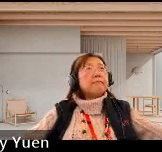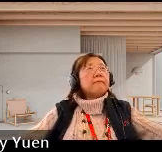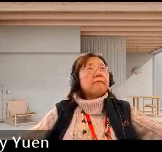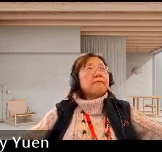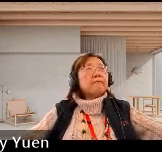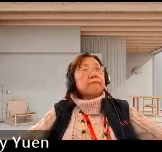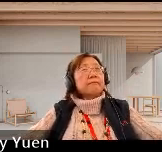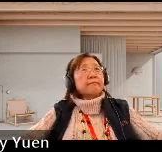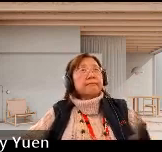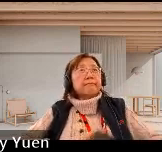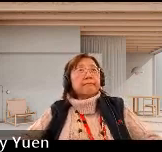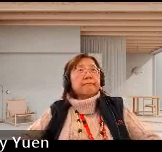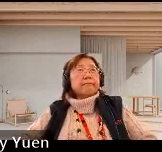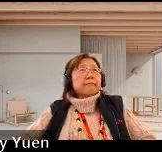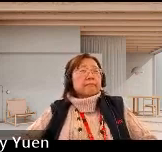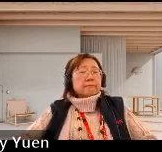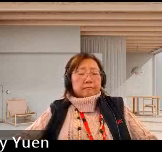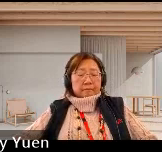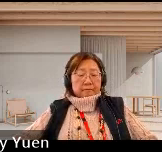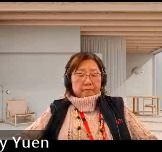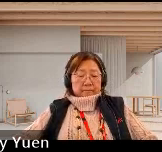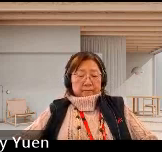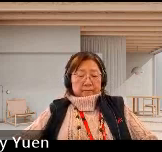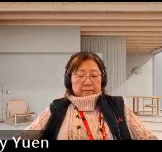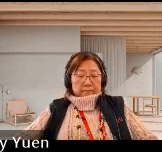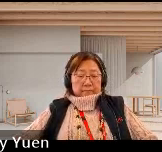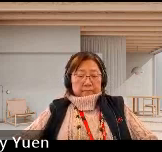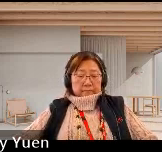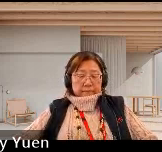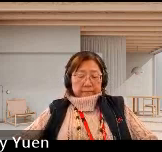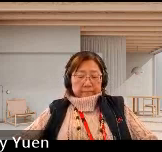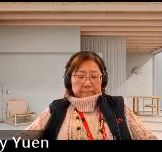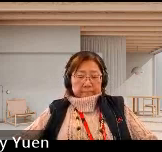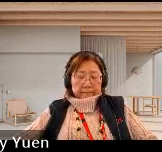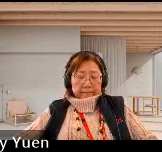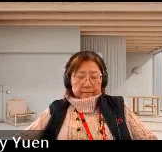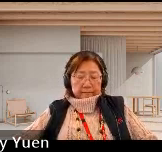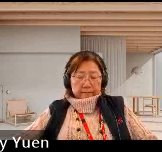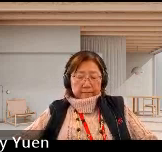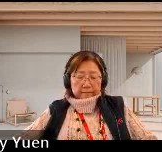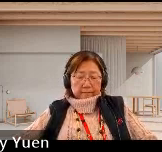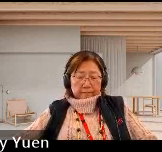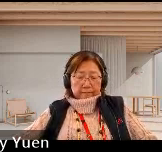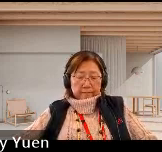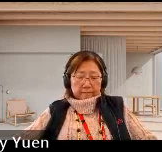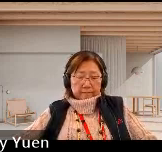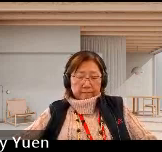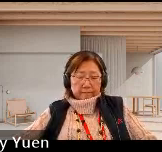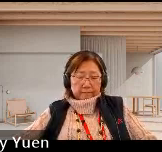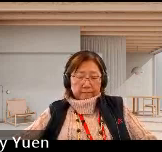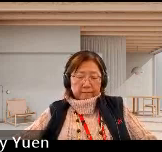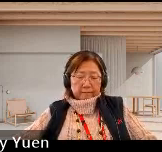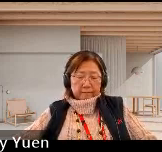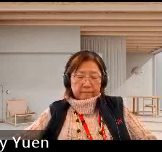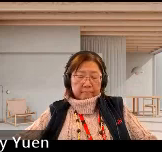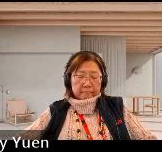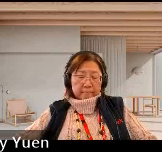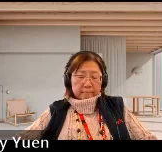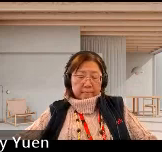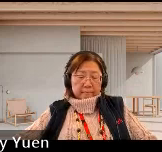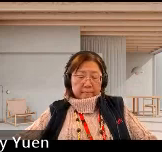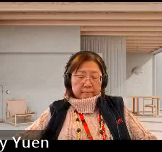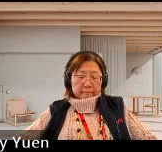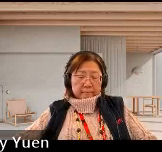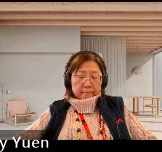progression. So people might be having very mild changes, and so small strategies like using calendars, diaries, building